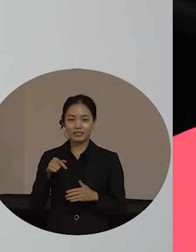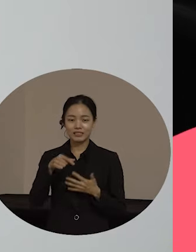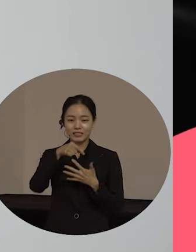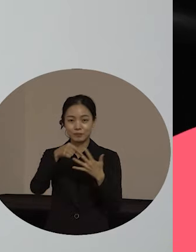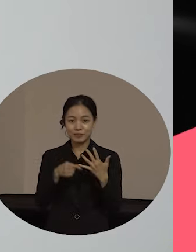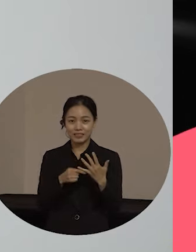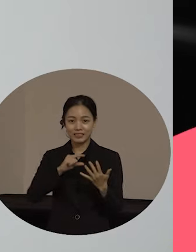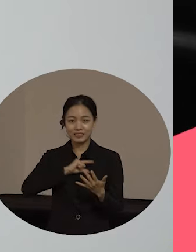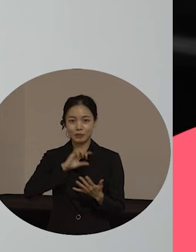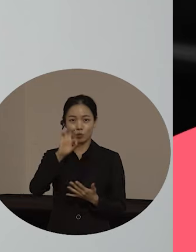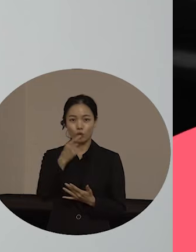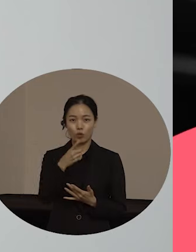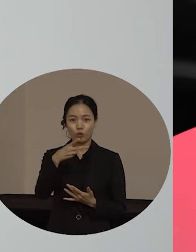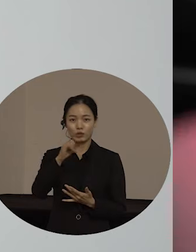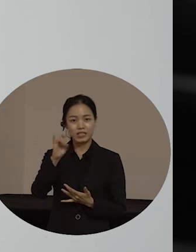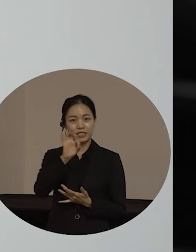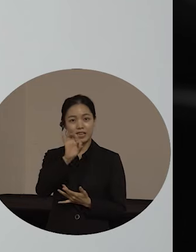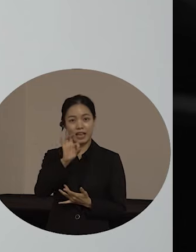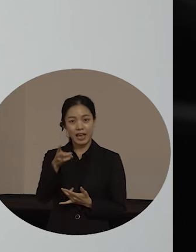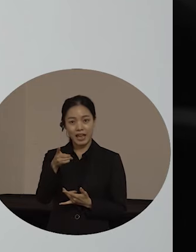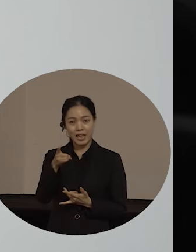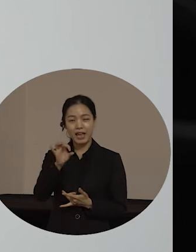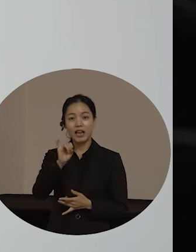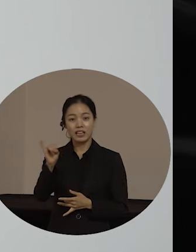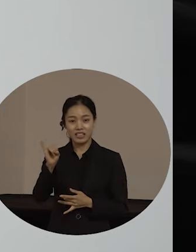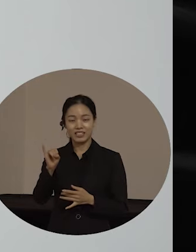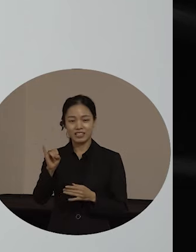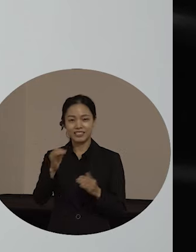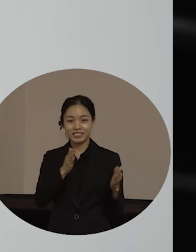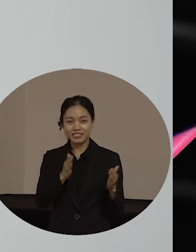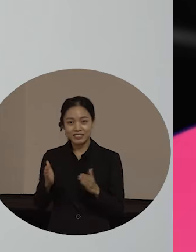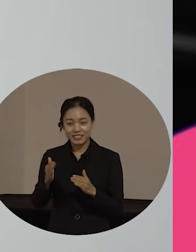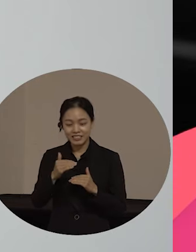the puppet theater,